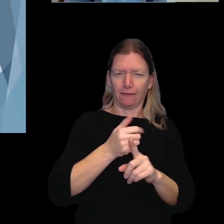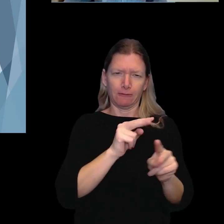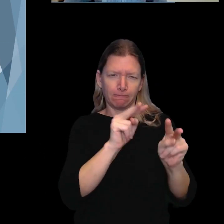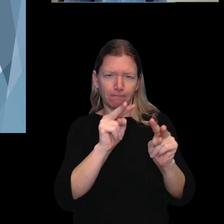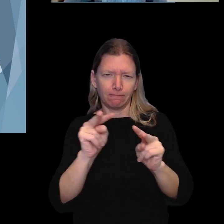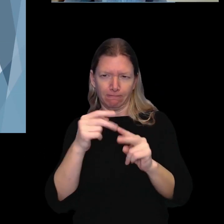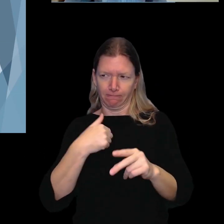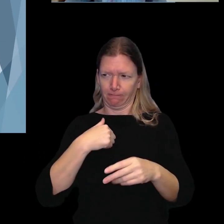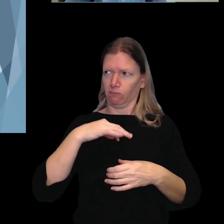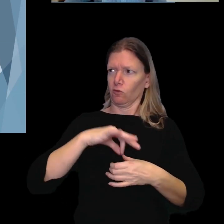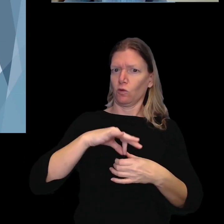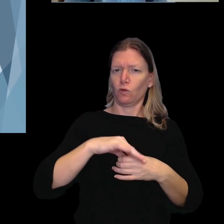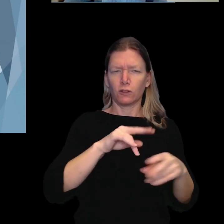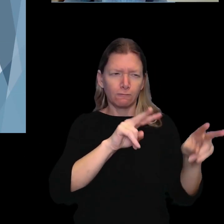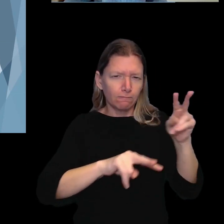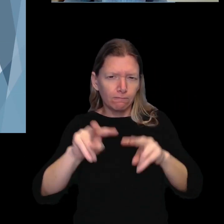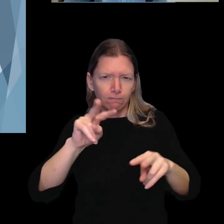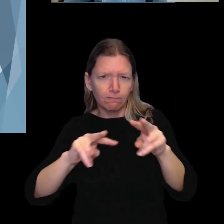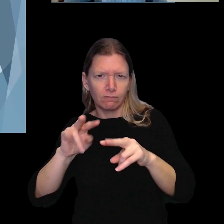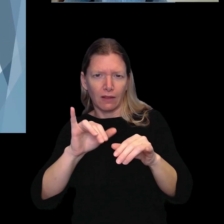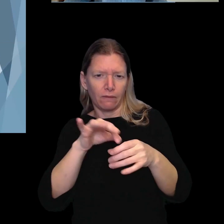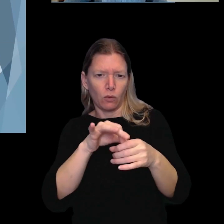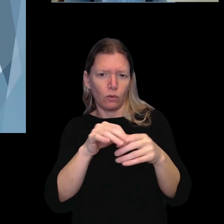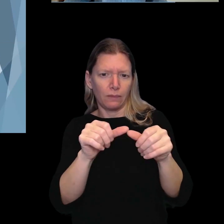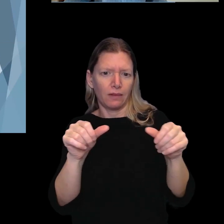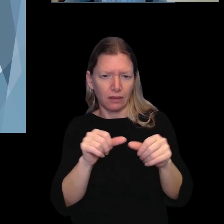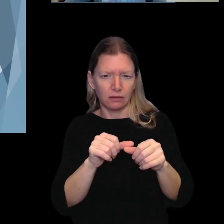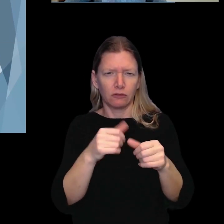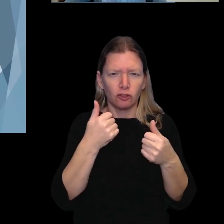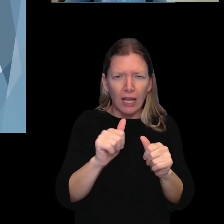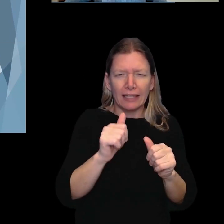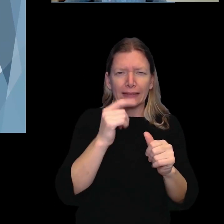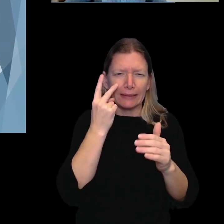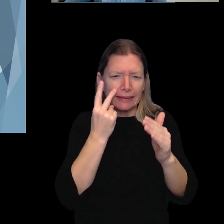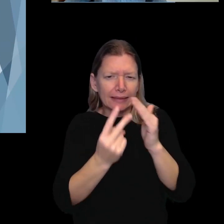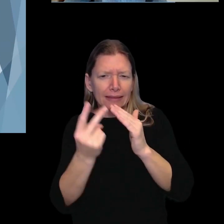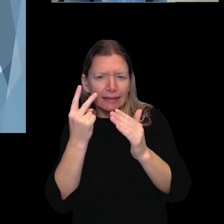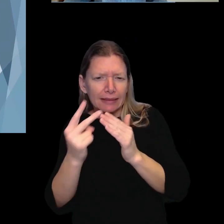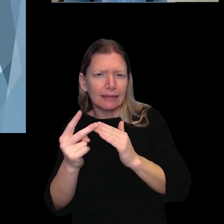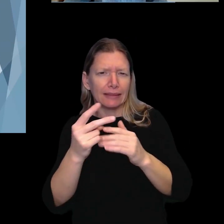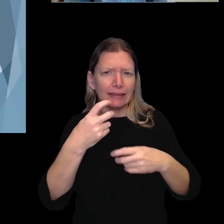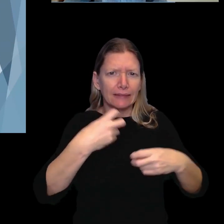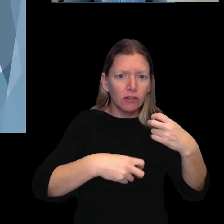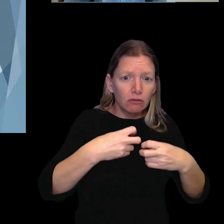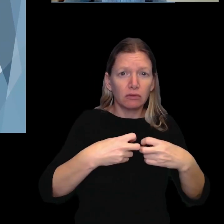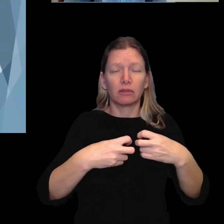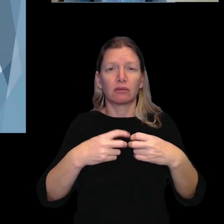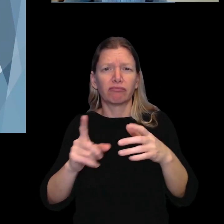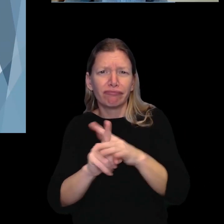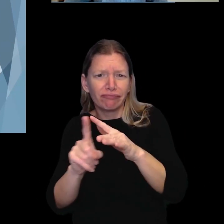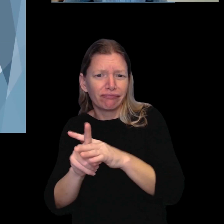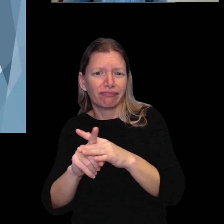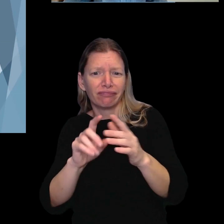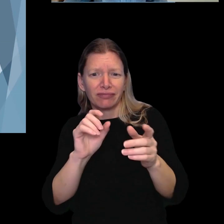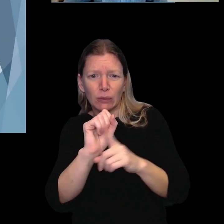you are looking at a polling place, if there is potentially a difficulty or a problem